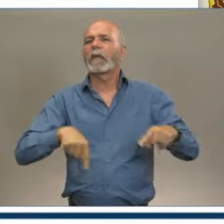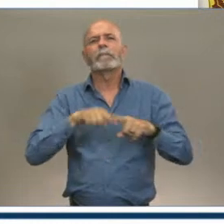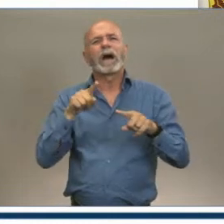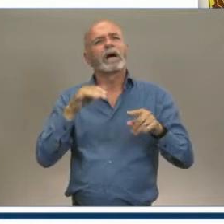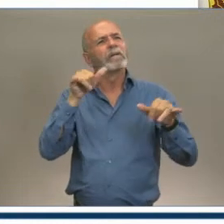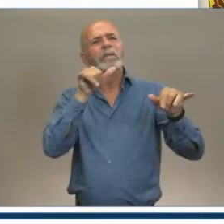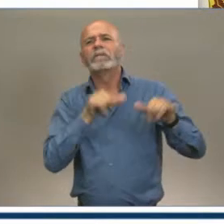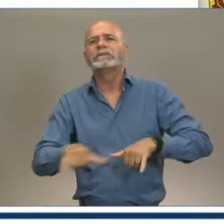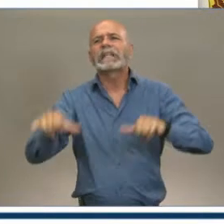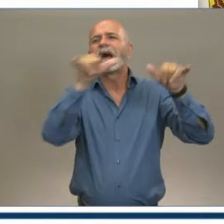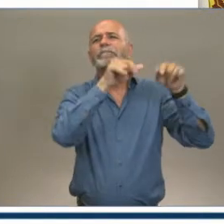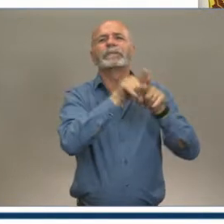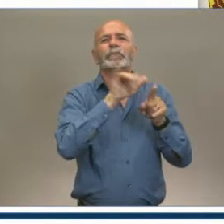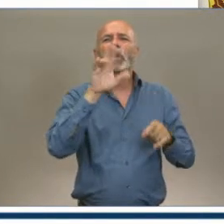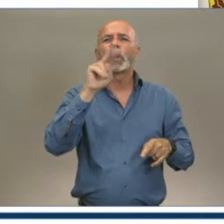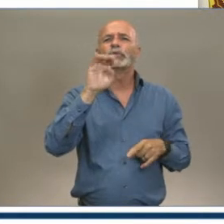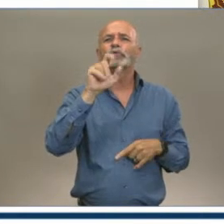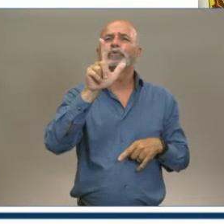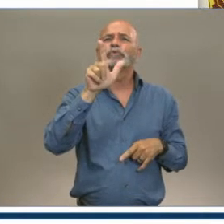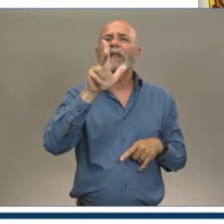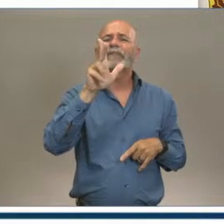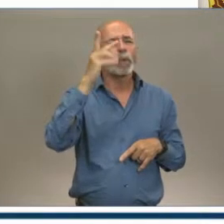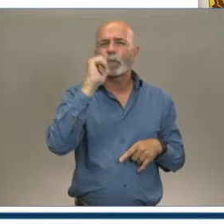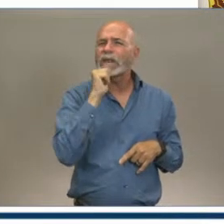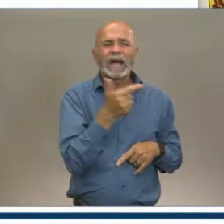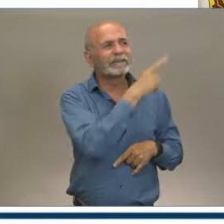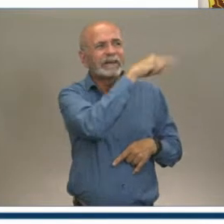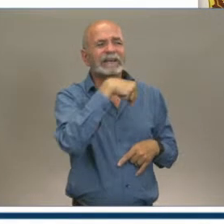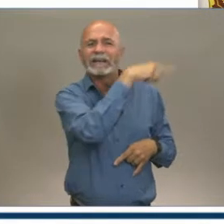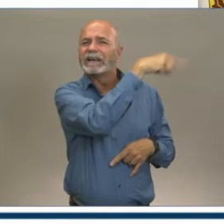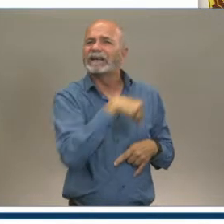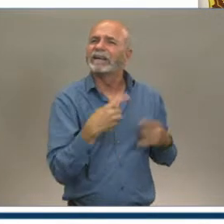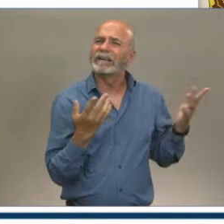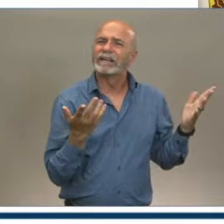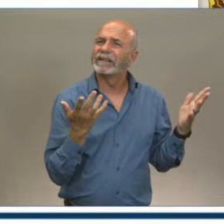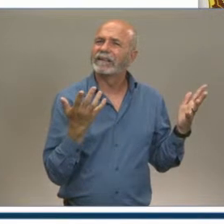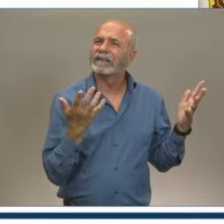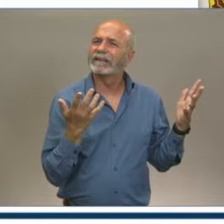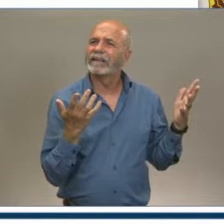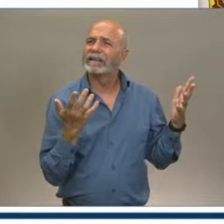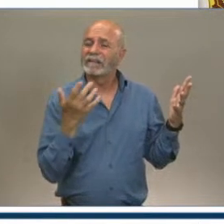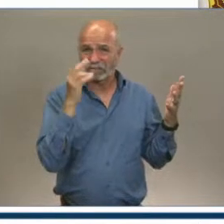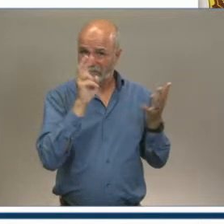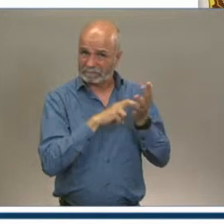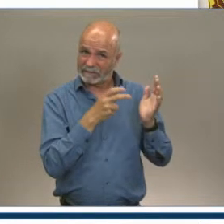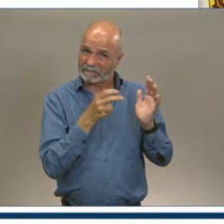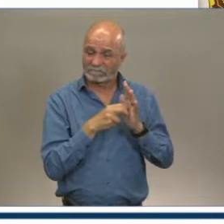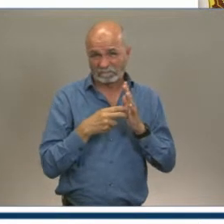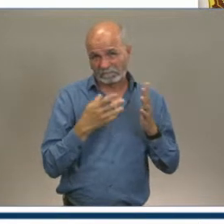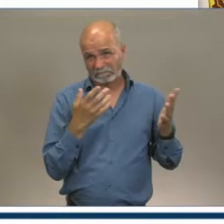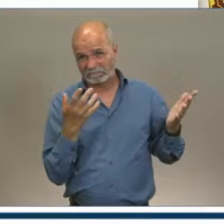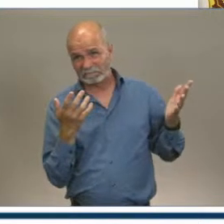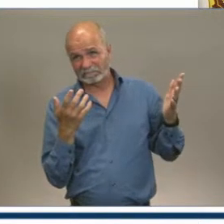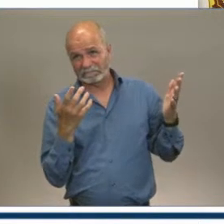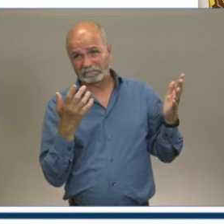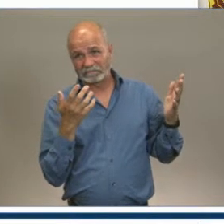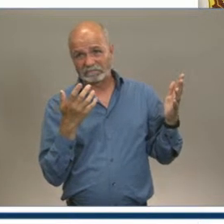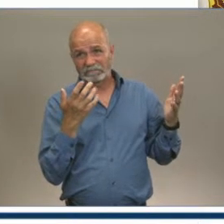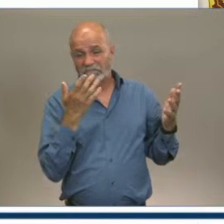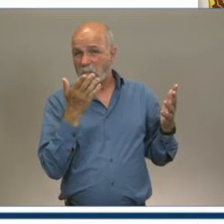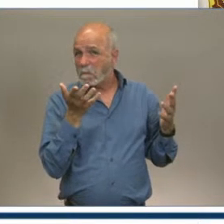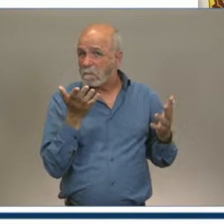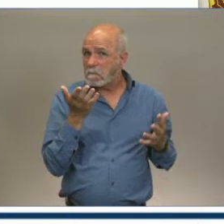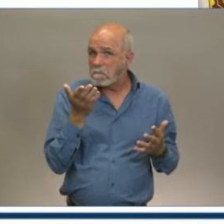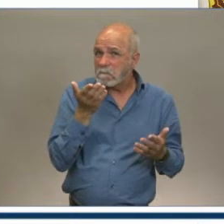with the same date. And does this actually throw into question whether we might see another